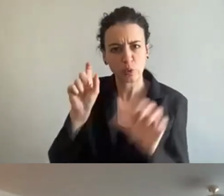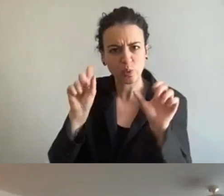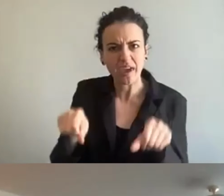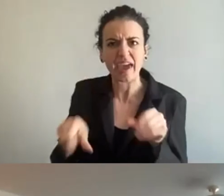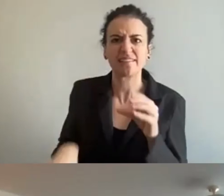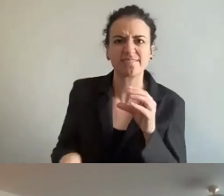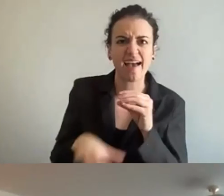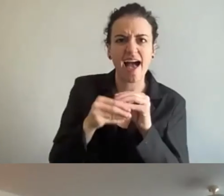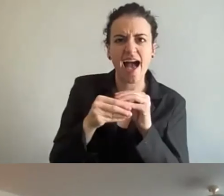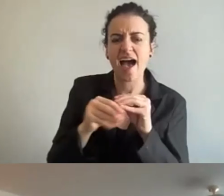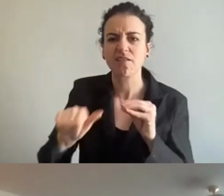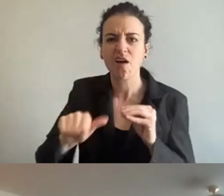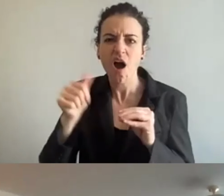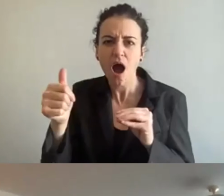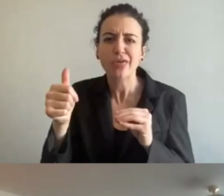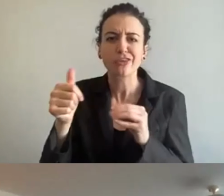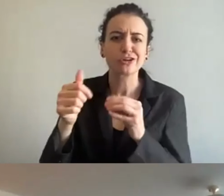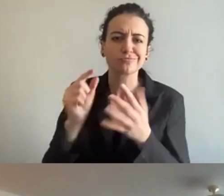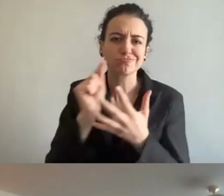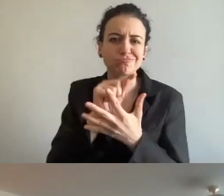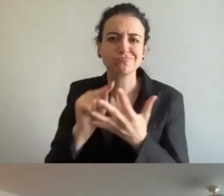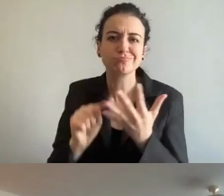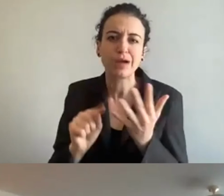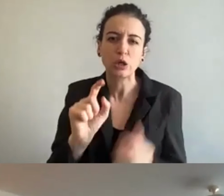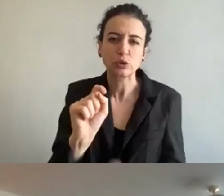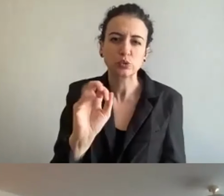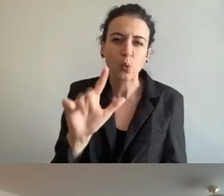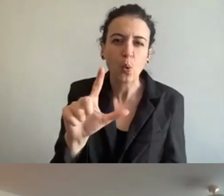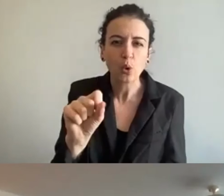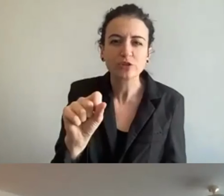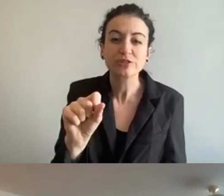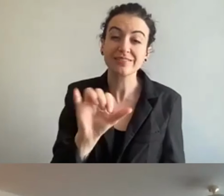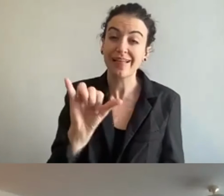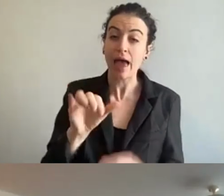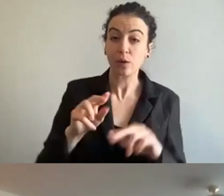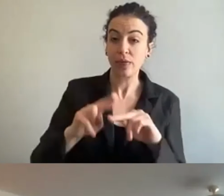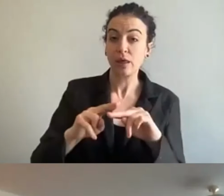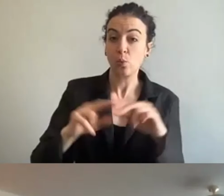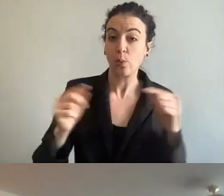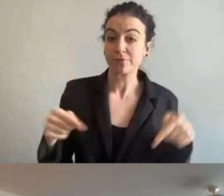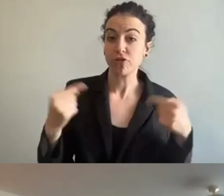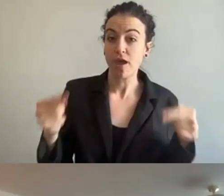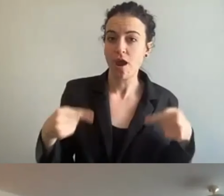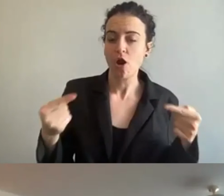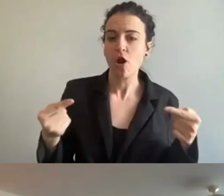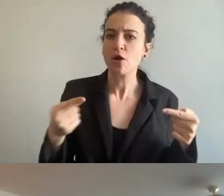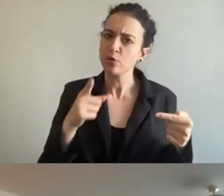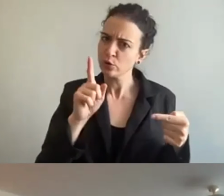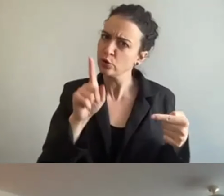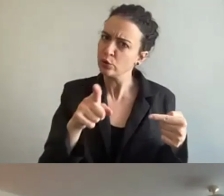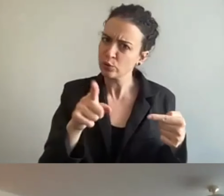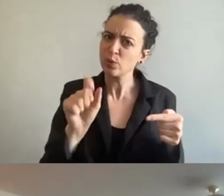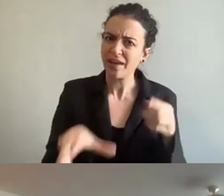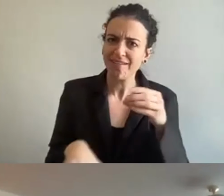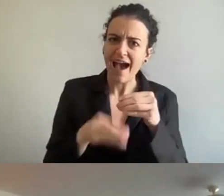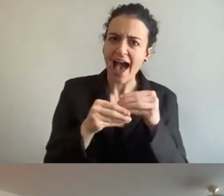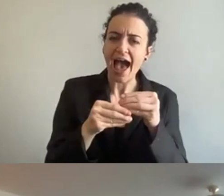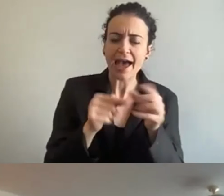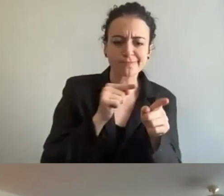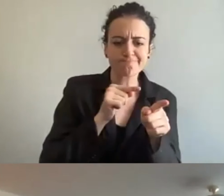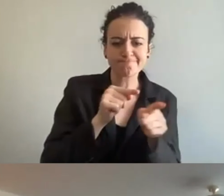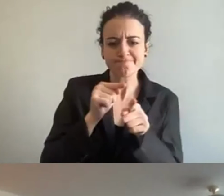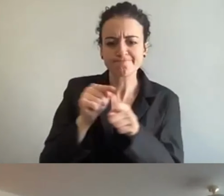to make it better. Kind of like a car, you need to have snow tires to get through. You can't